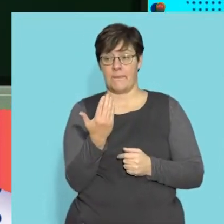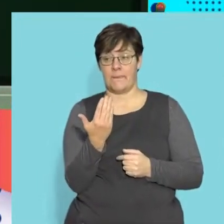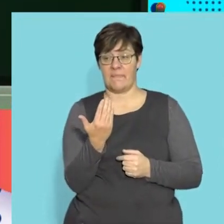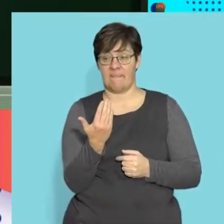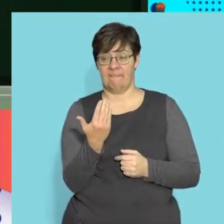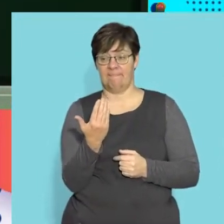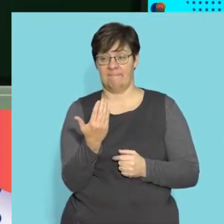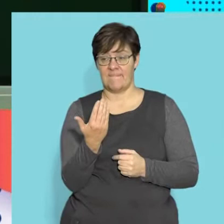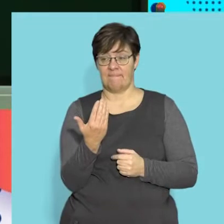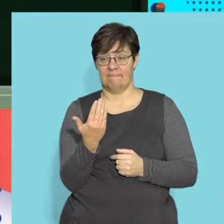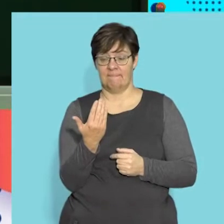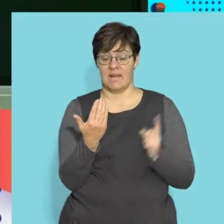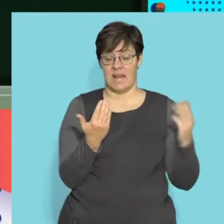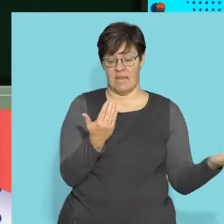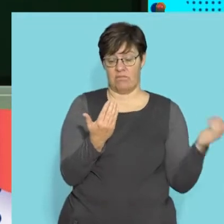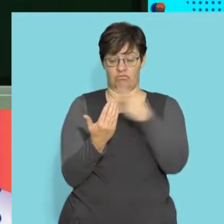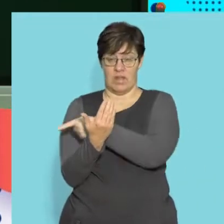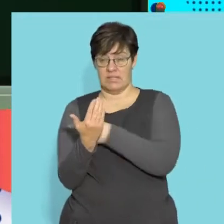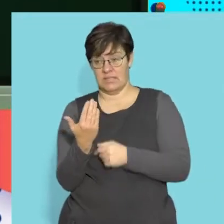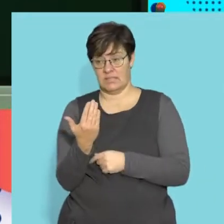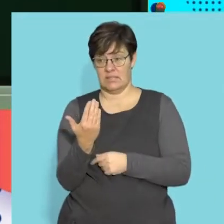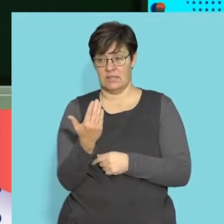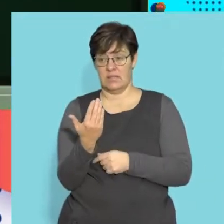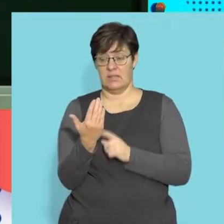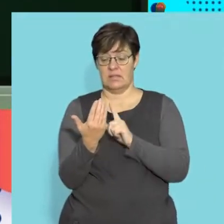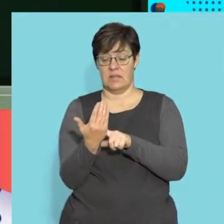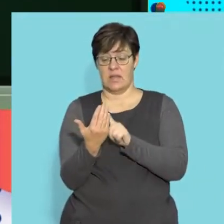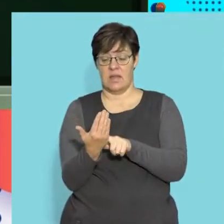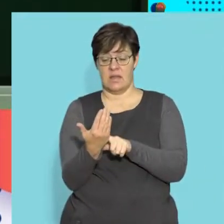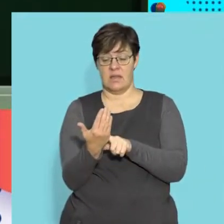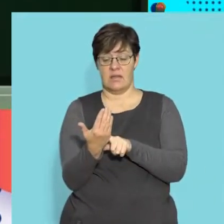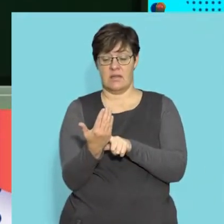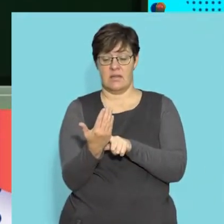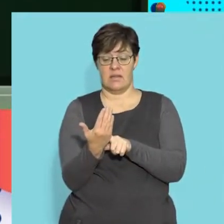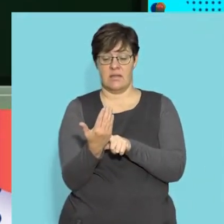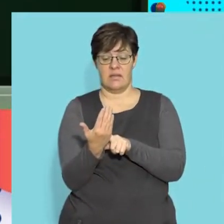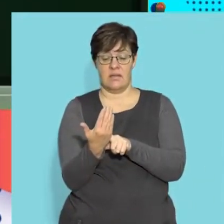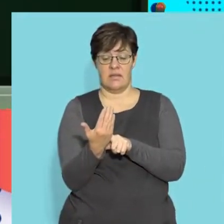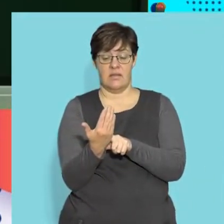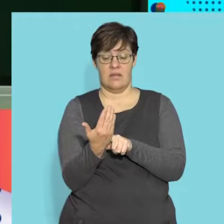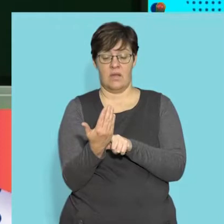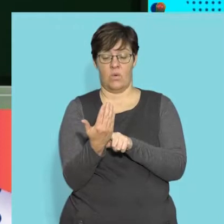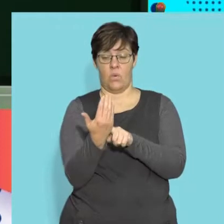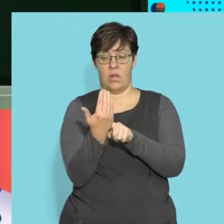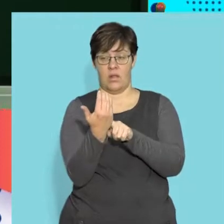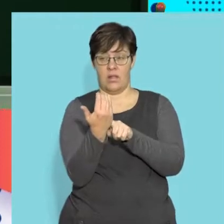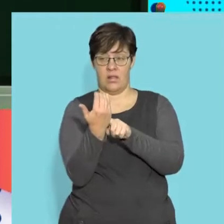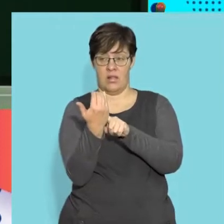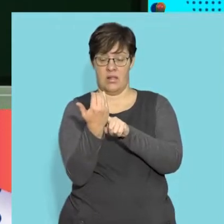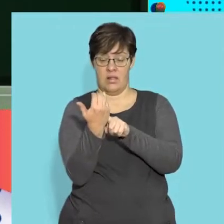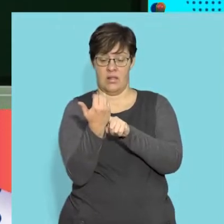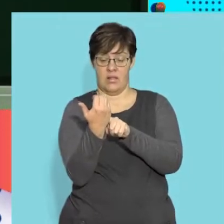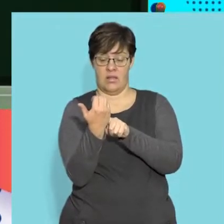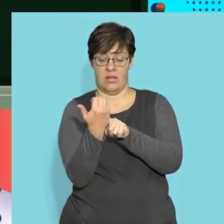north to south. The current is left to right, and the palm is saying this whole coil is actually going